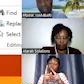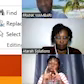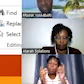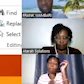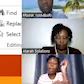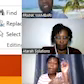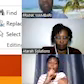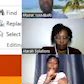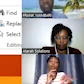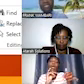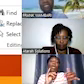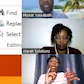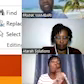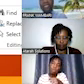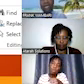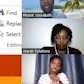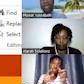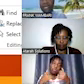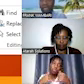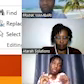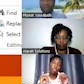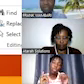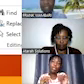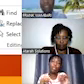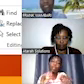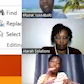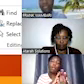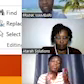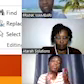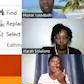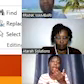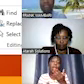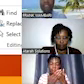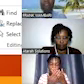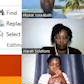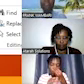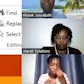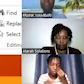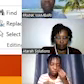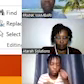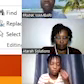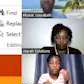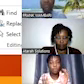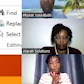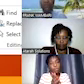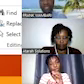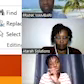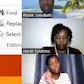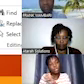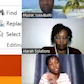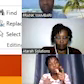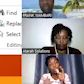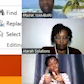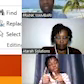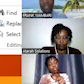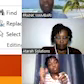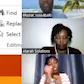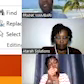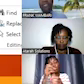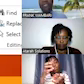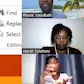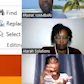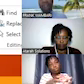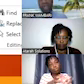spouse. Try to seek help and advice in order to deal with the situation.